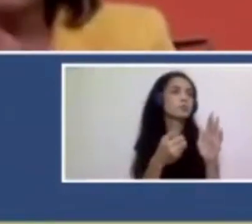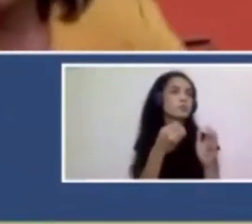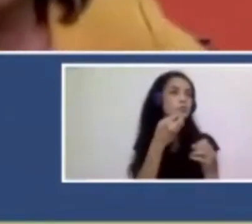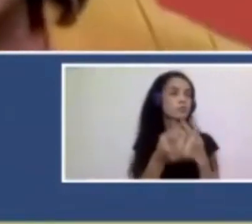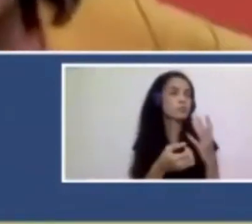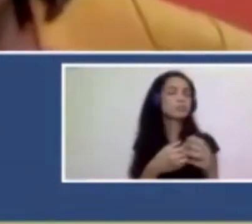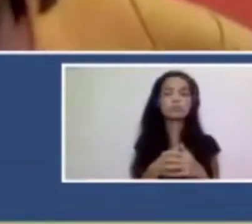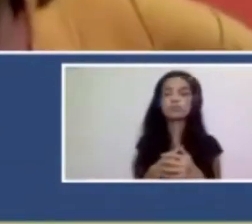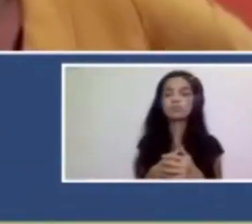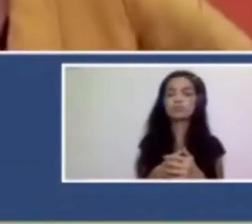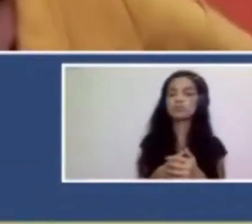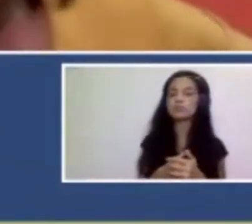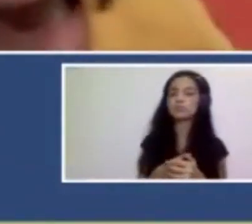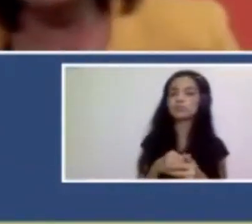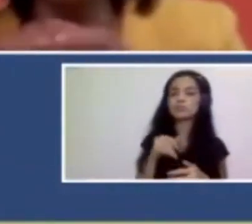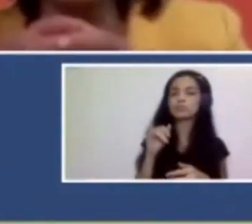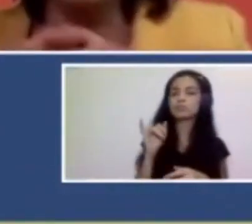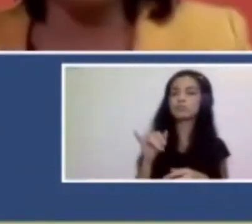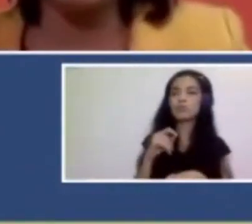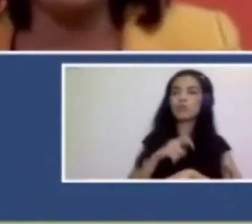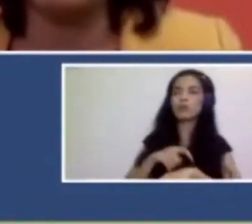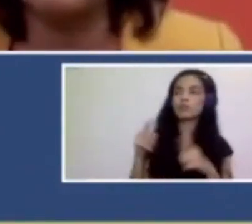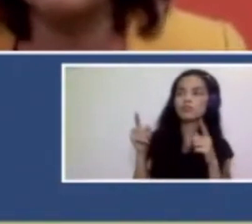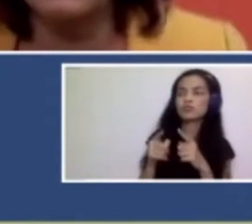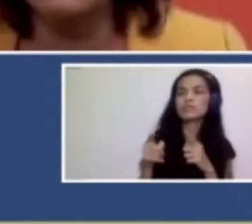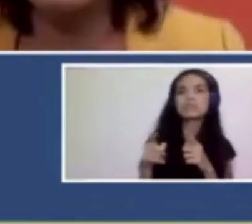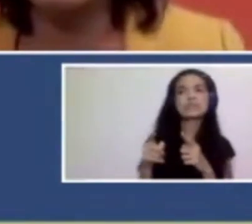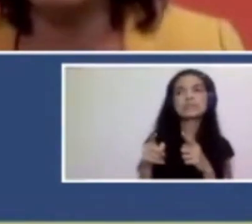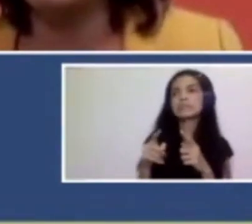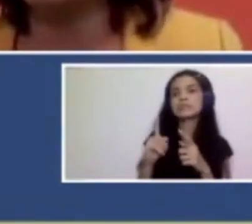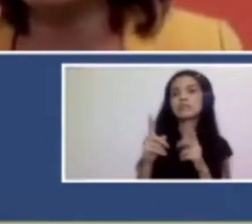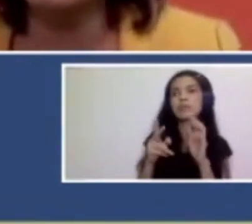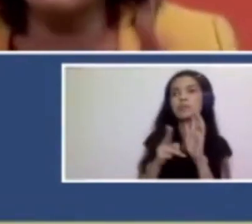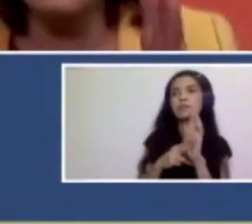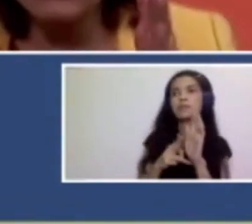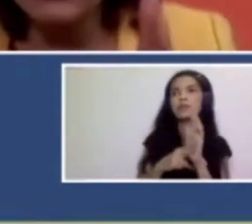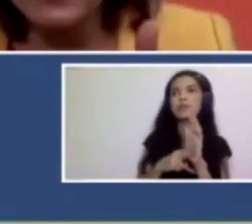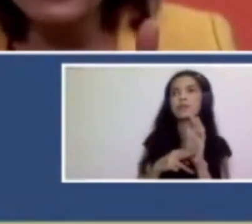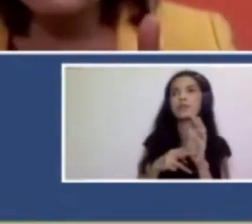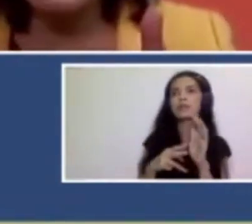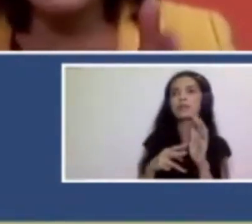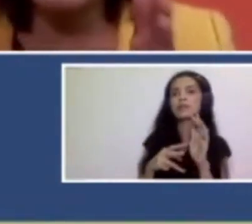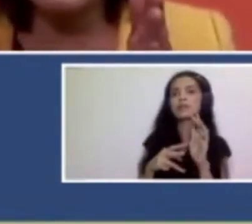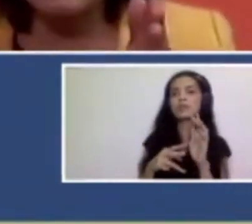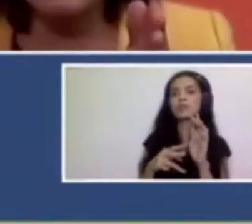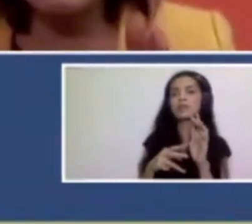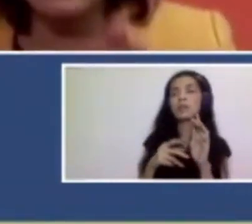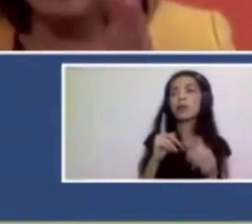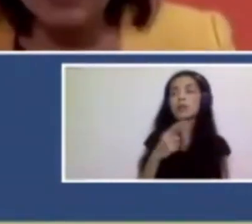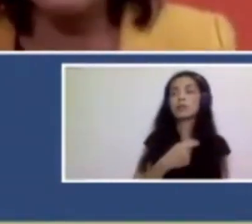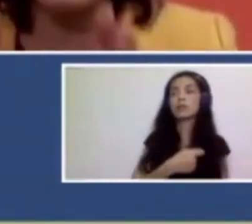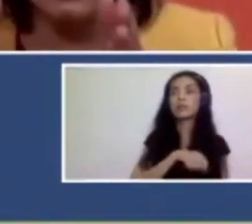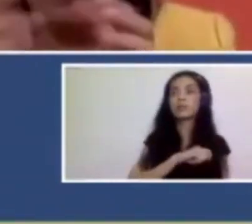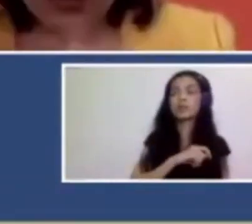should make it shorter, no? More, in Spanish we say acotar. We have to make